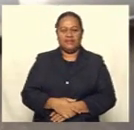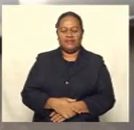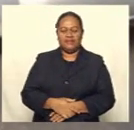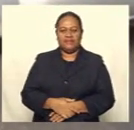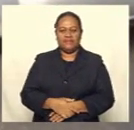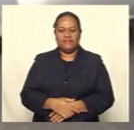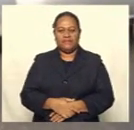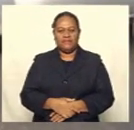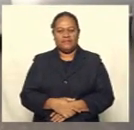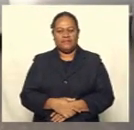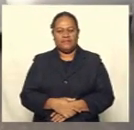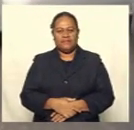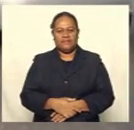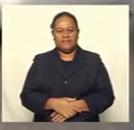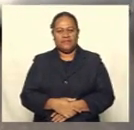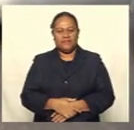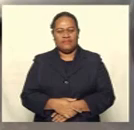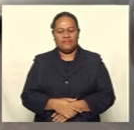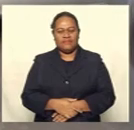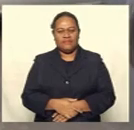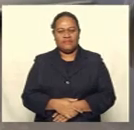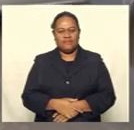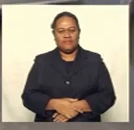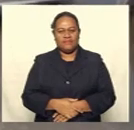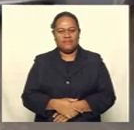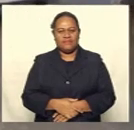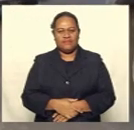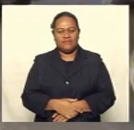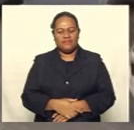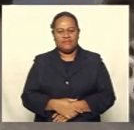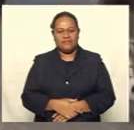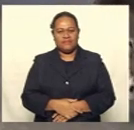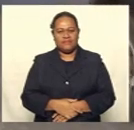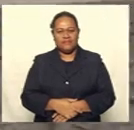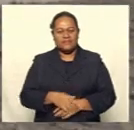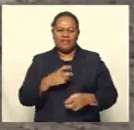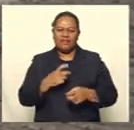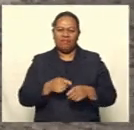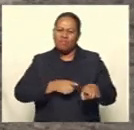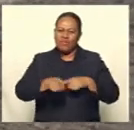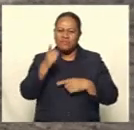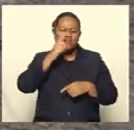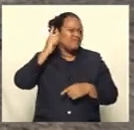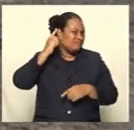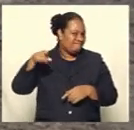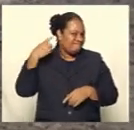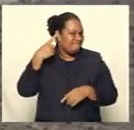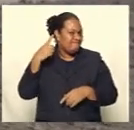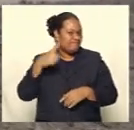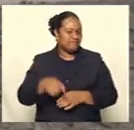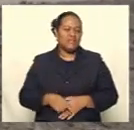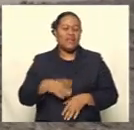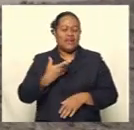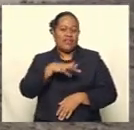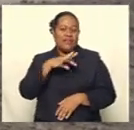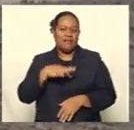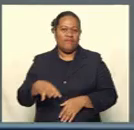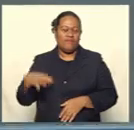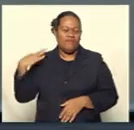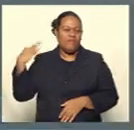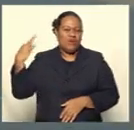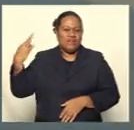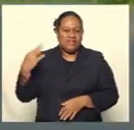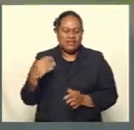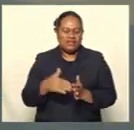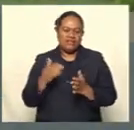cost of negligence. These volunteers also closely monitor the movement